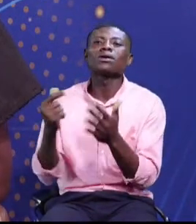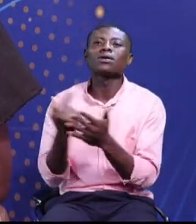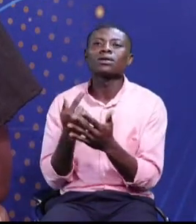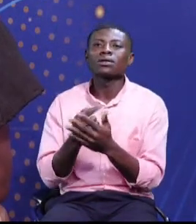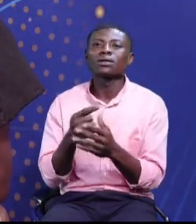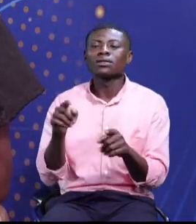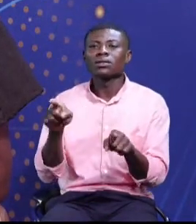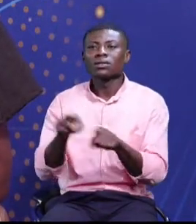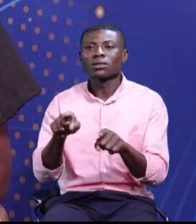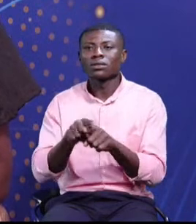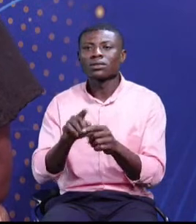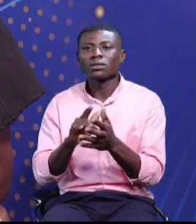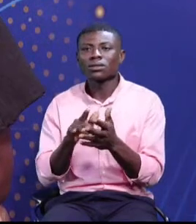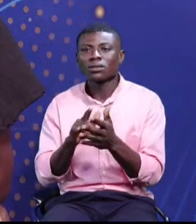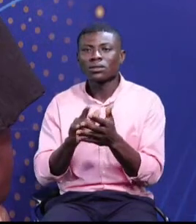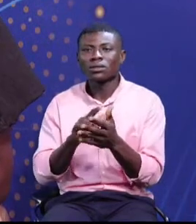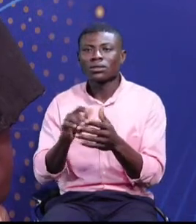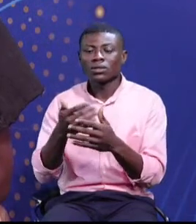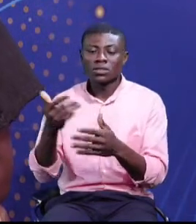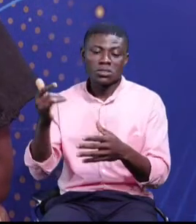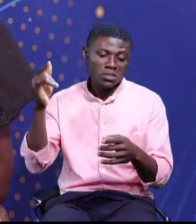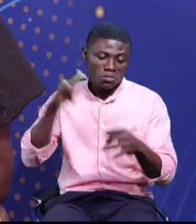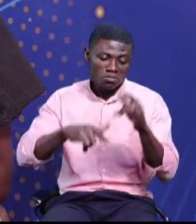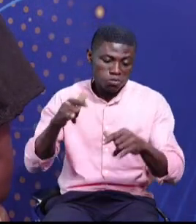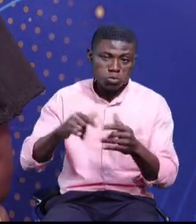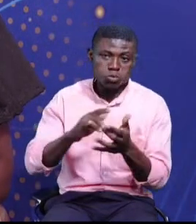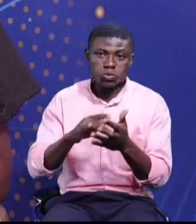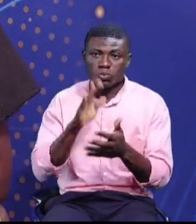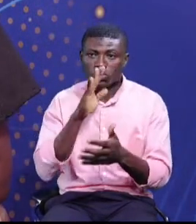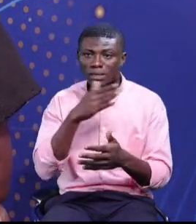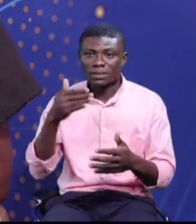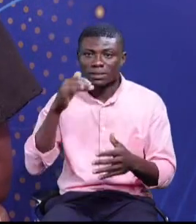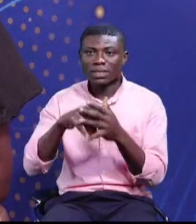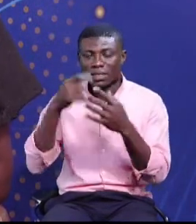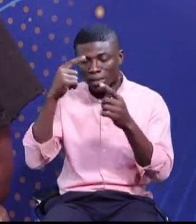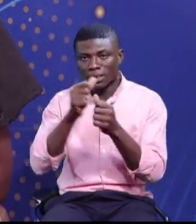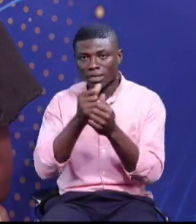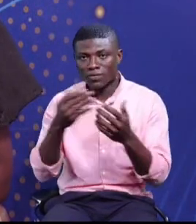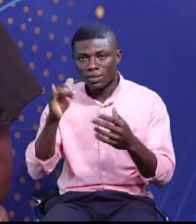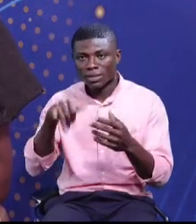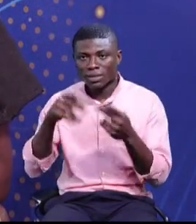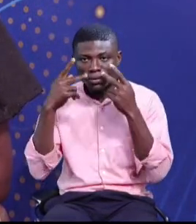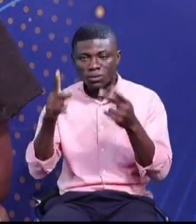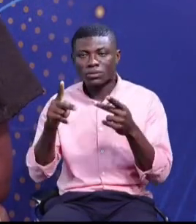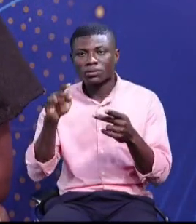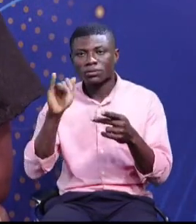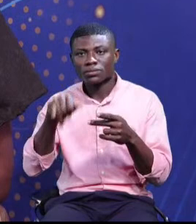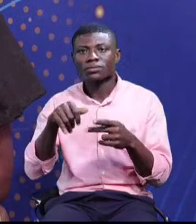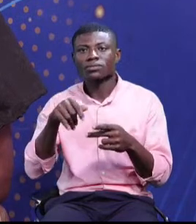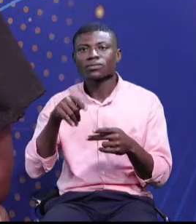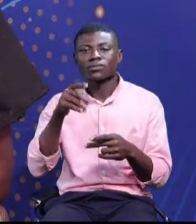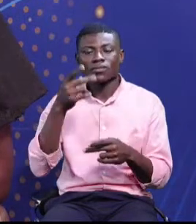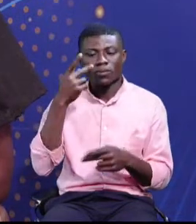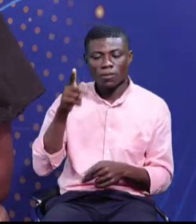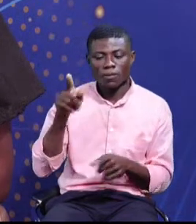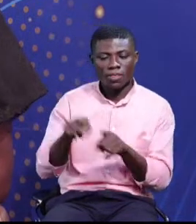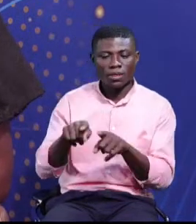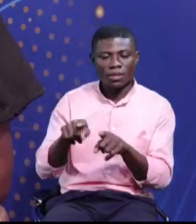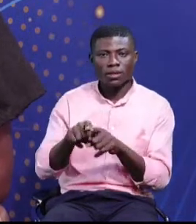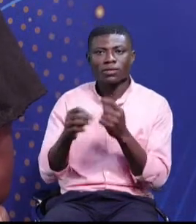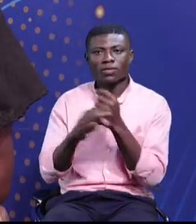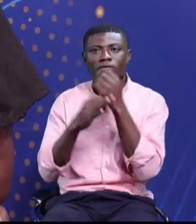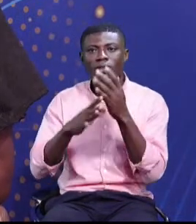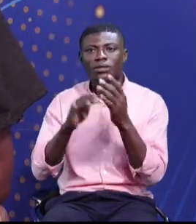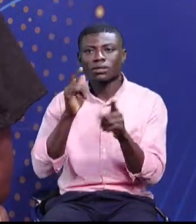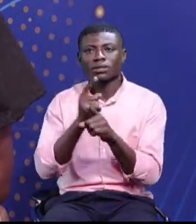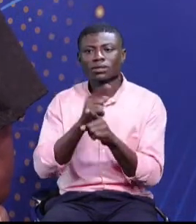lot of drugs that pass through our country. So it's not everything that you see that you see it as this is a foreigner